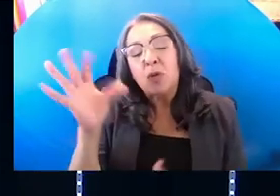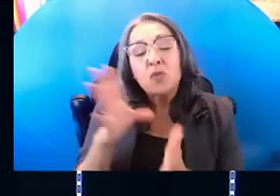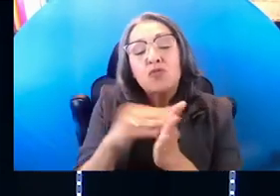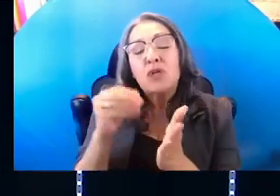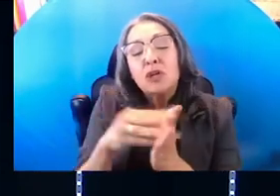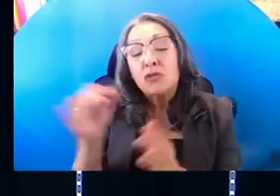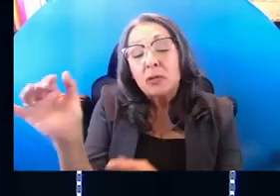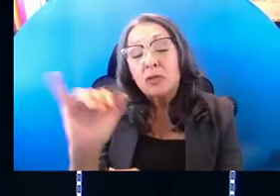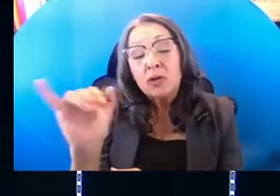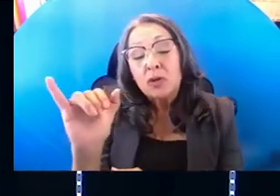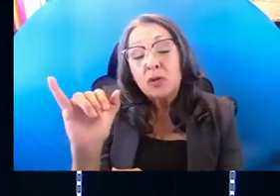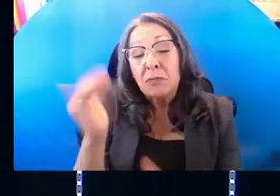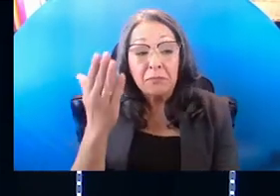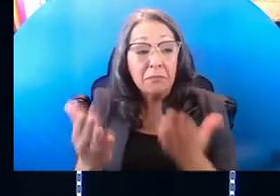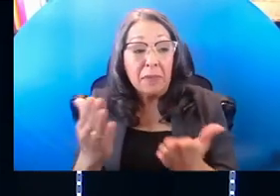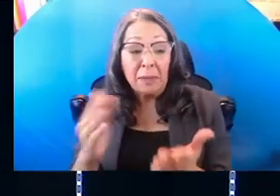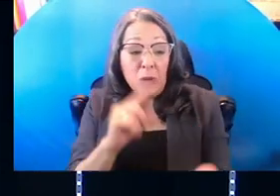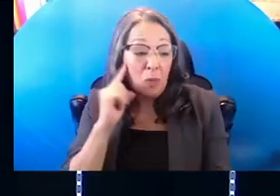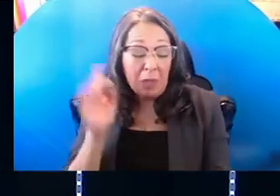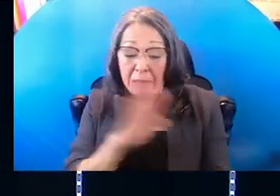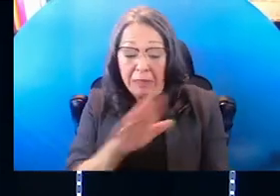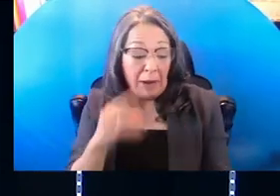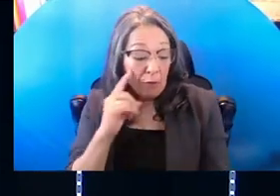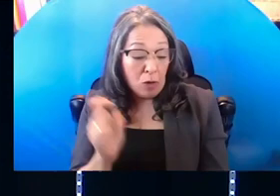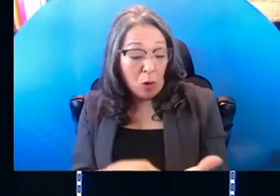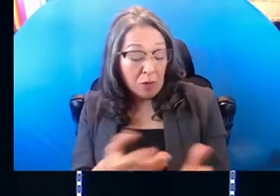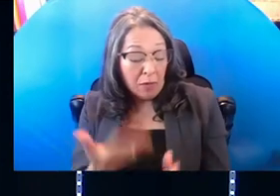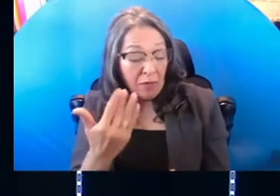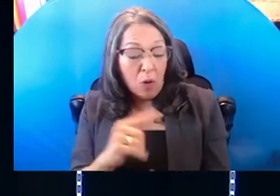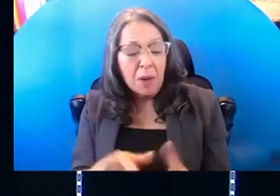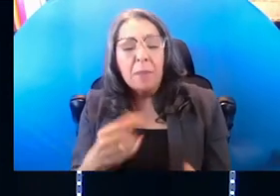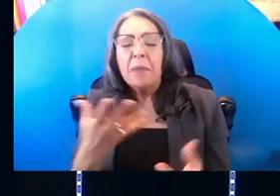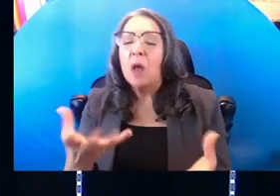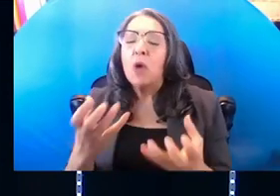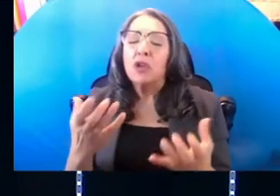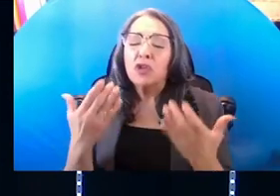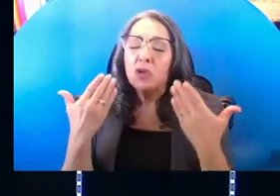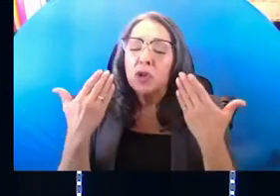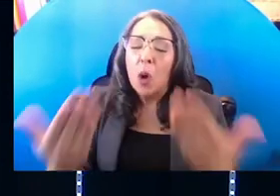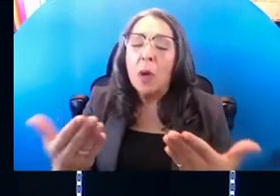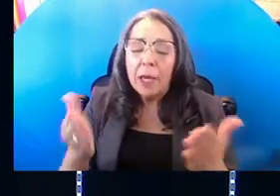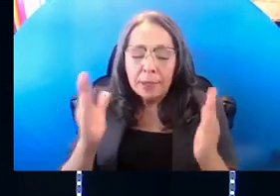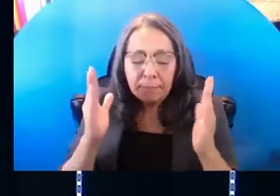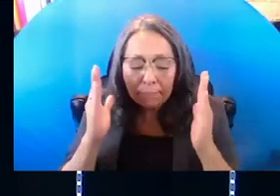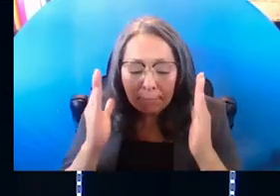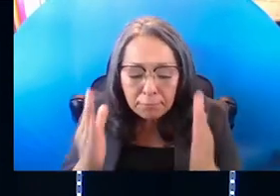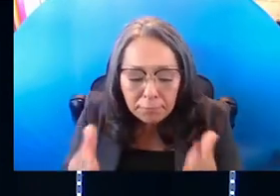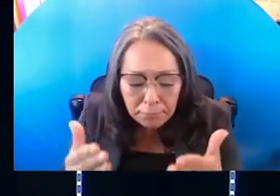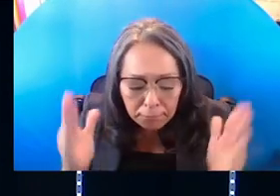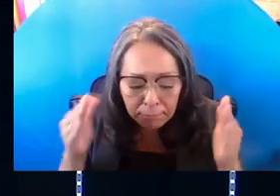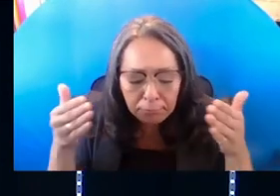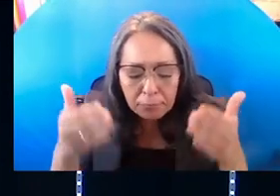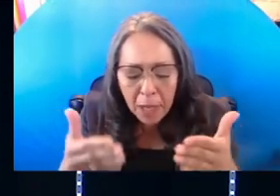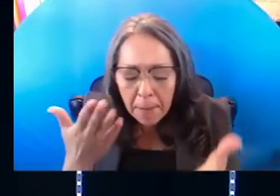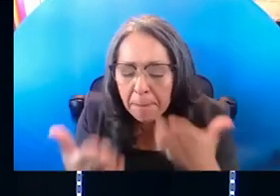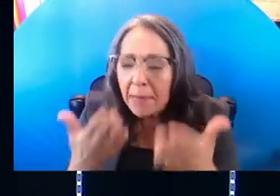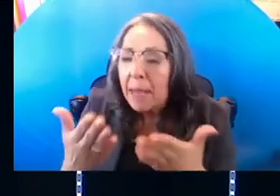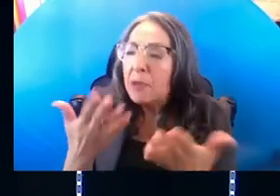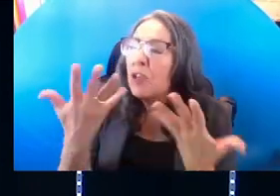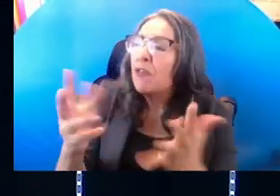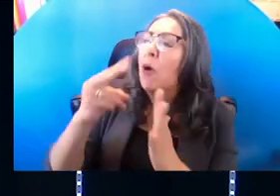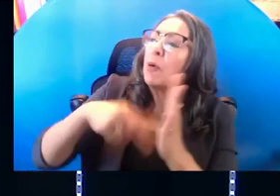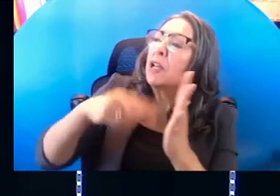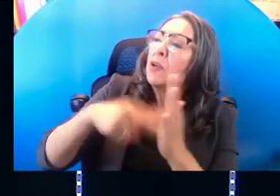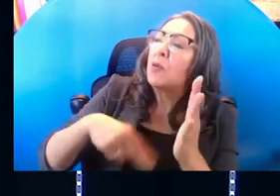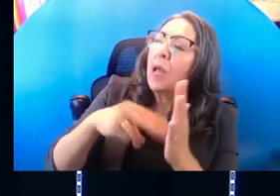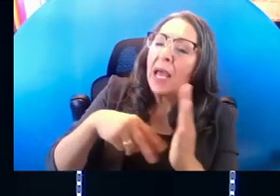that maybe we haven't seen before in God's word. And so I want to encourage you today, just lean into this. Lean in and know that God might have something new. Maybe I've read James 50 times.